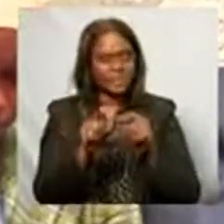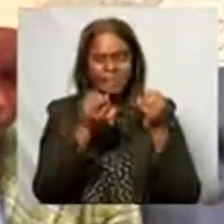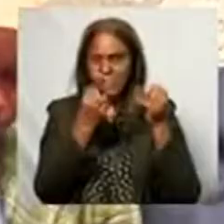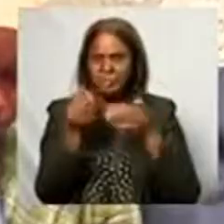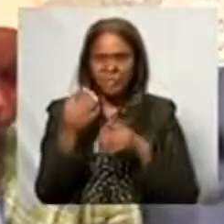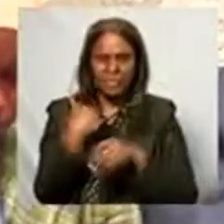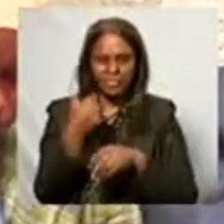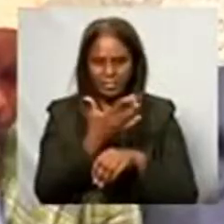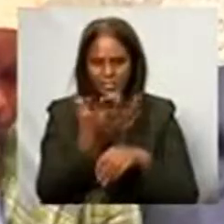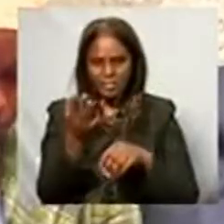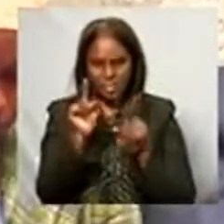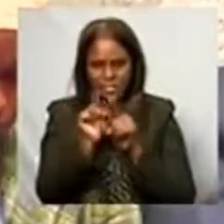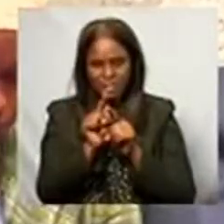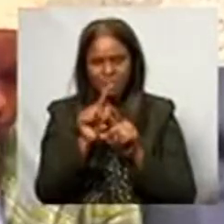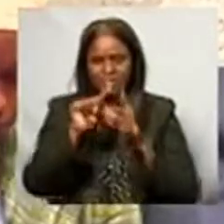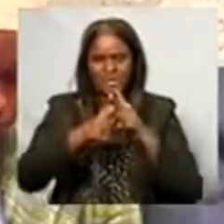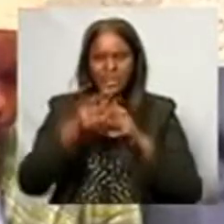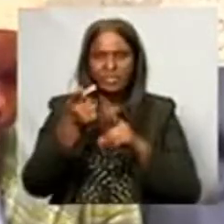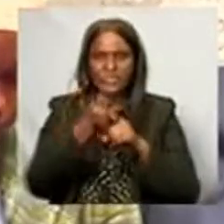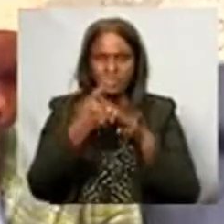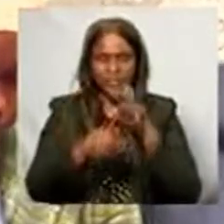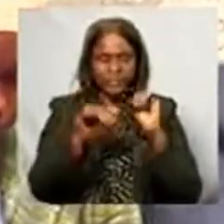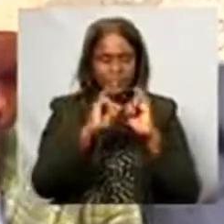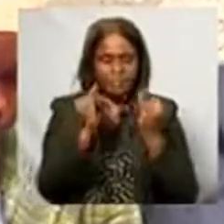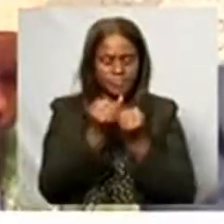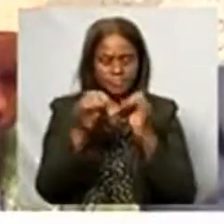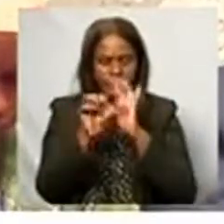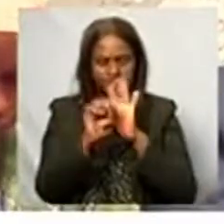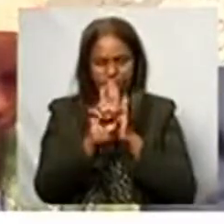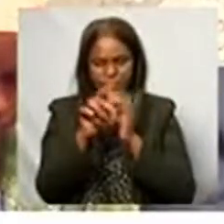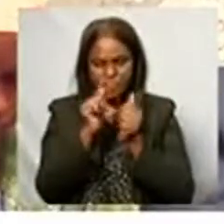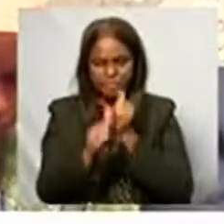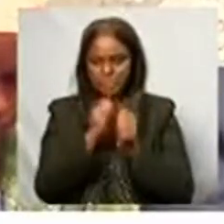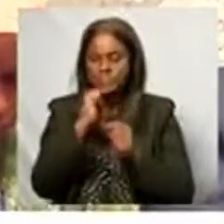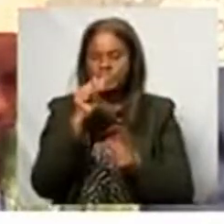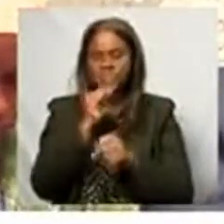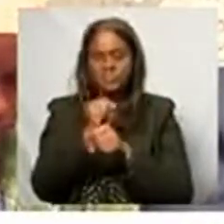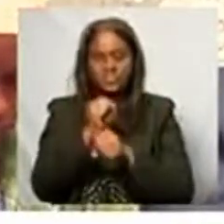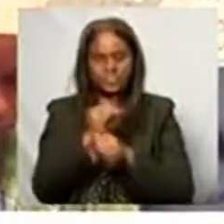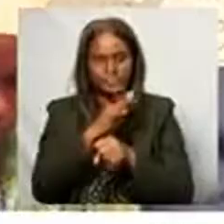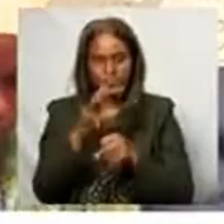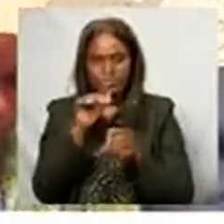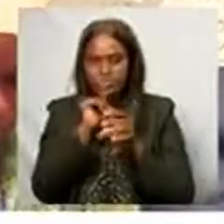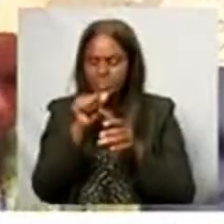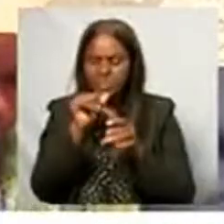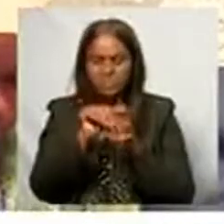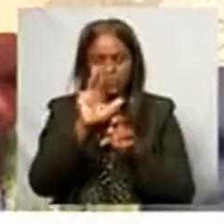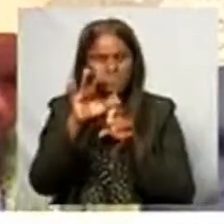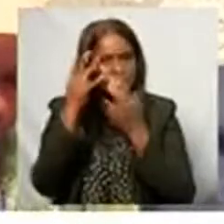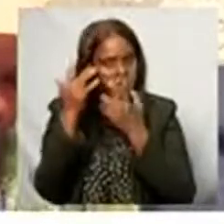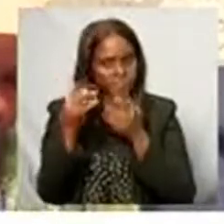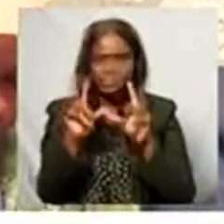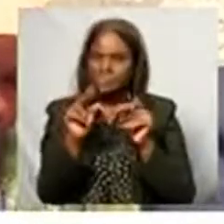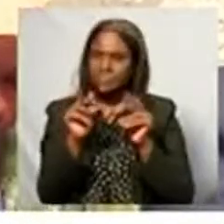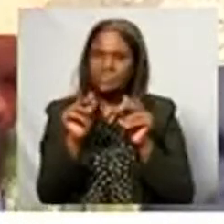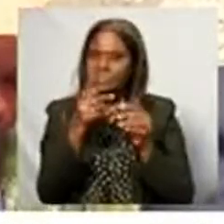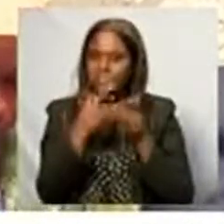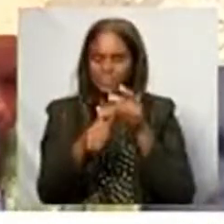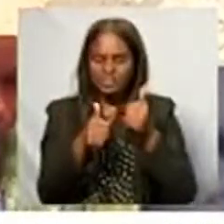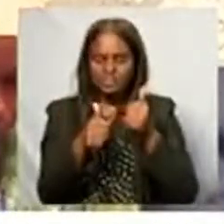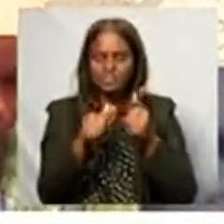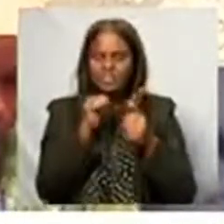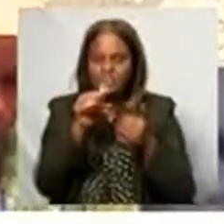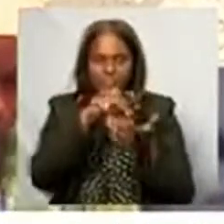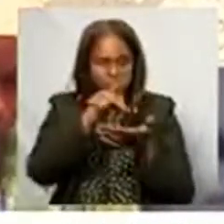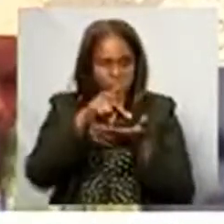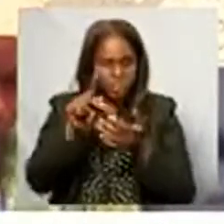mainly this stems from institutions that are underperforming. It's not in their wish that they should not